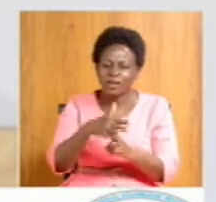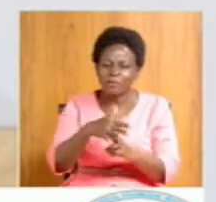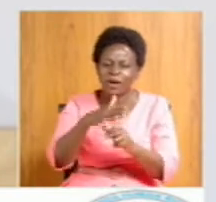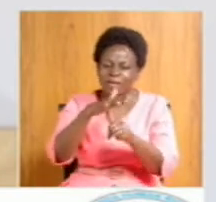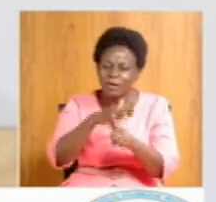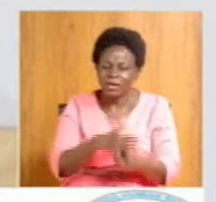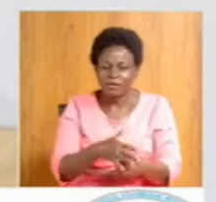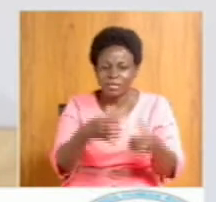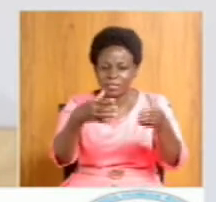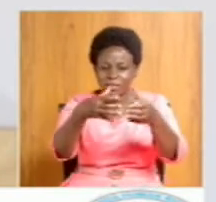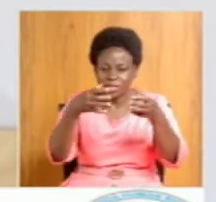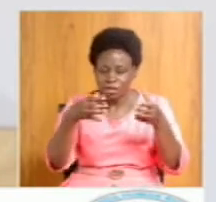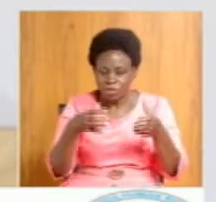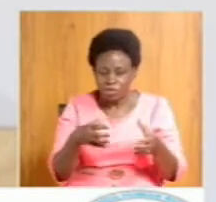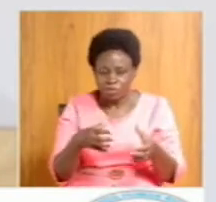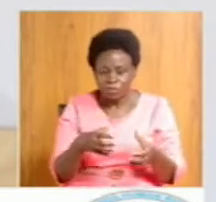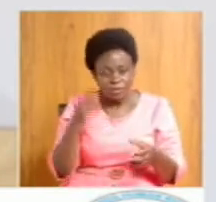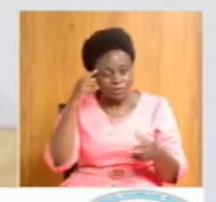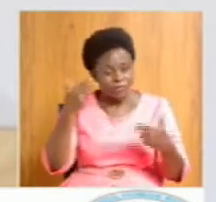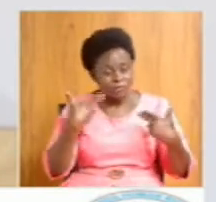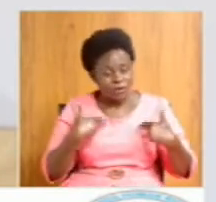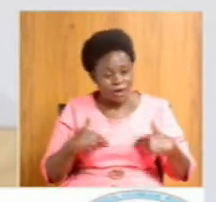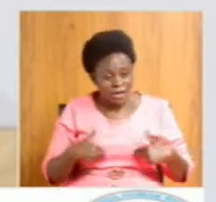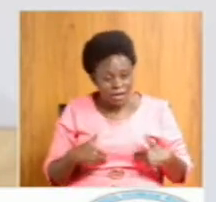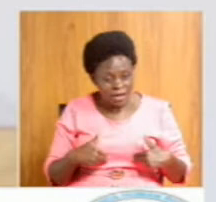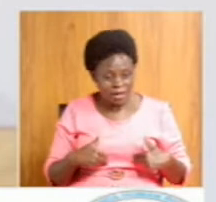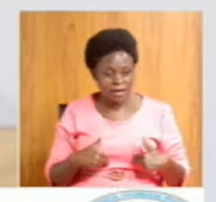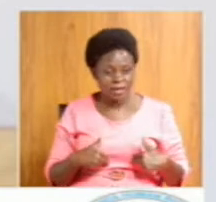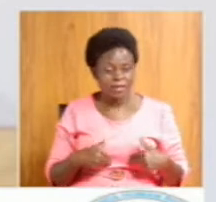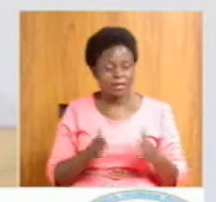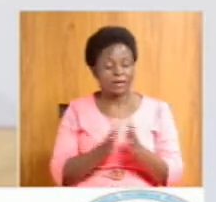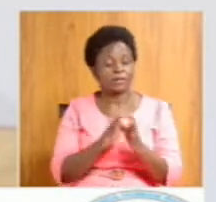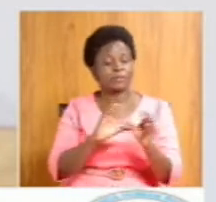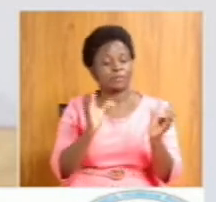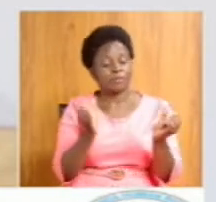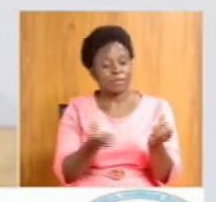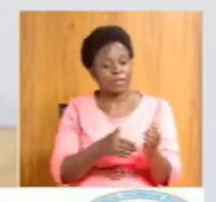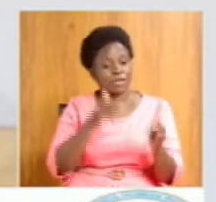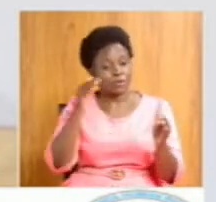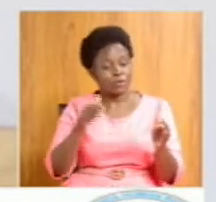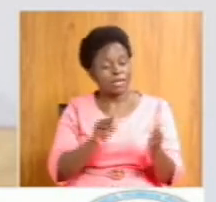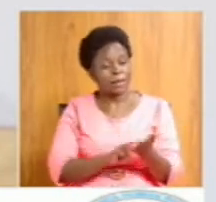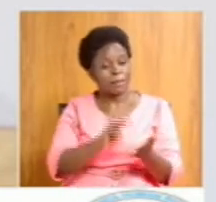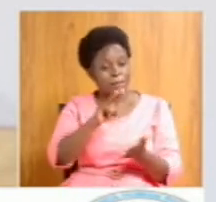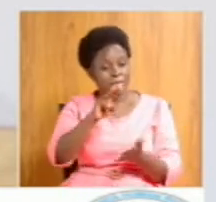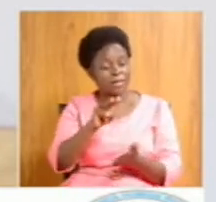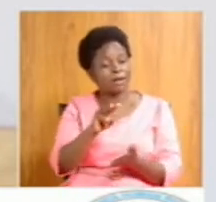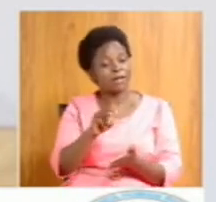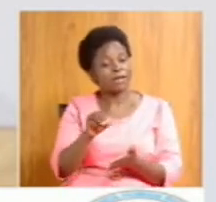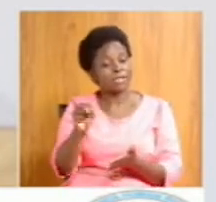marginalized groups for healthy and significant communities in Greta Masaka sub-region.